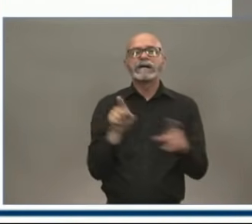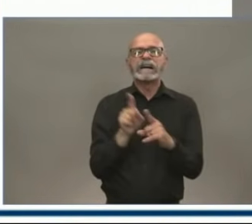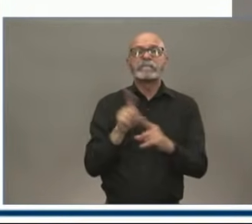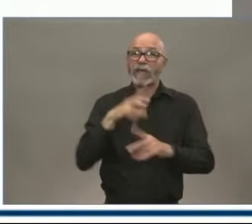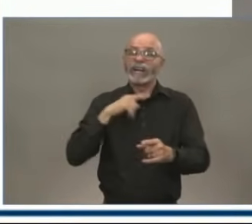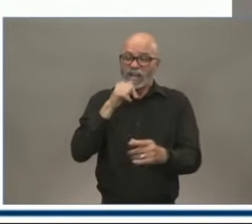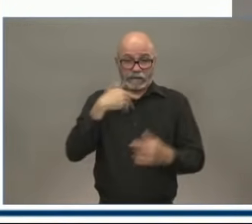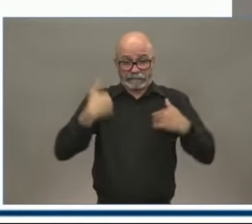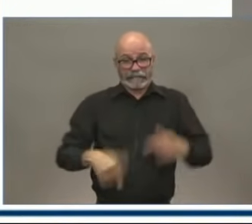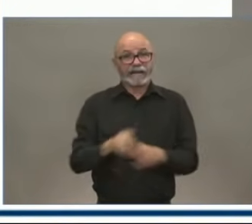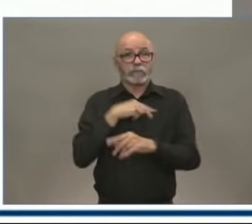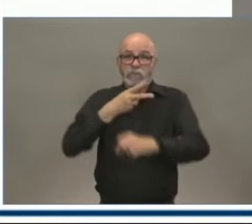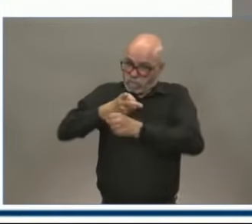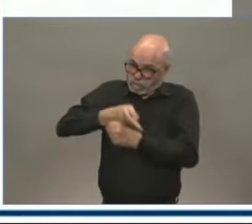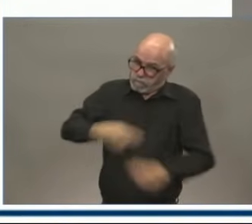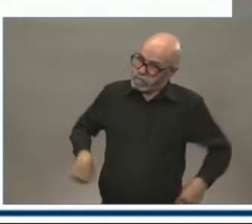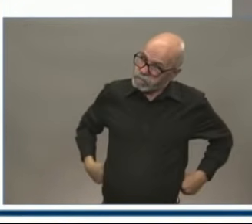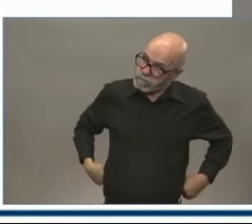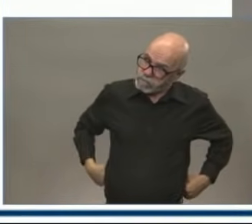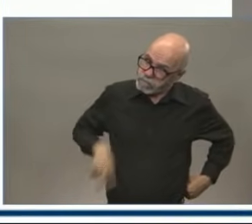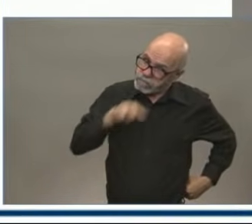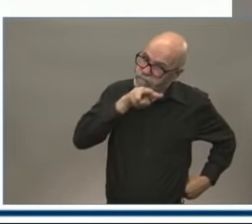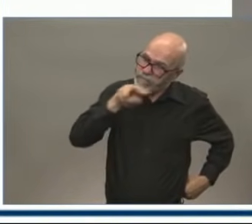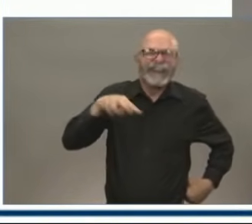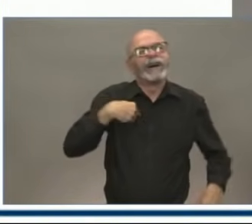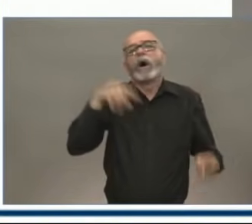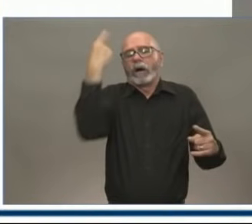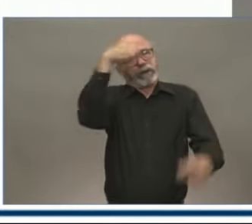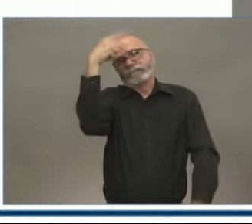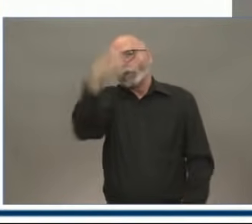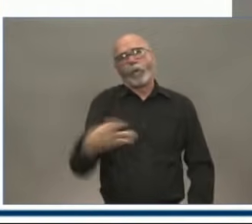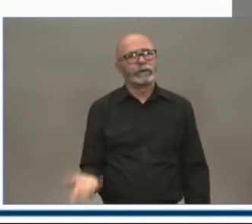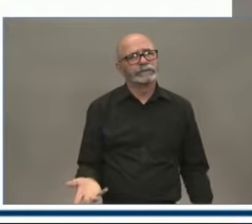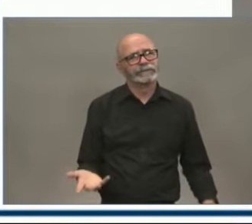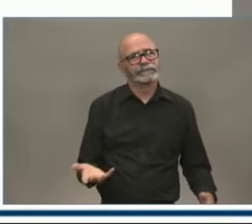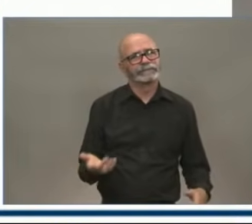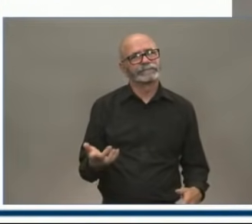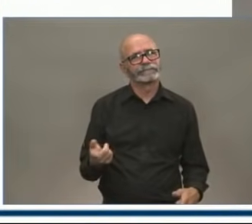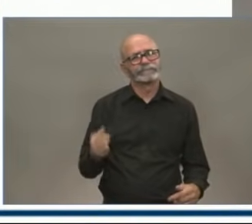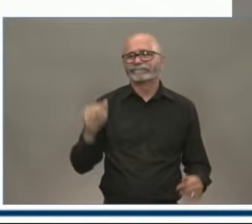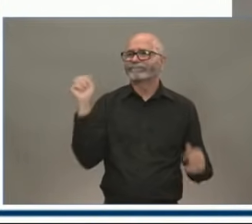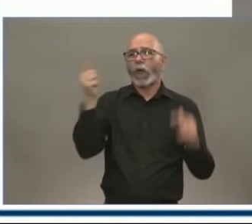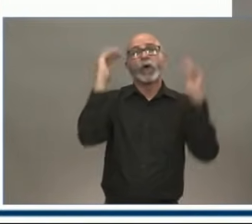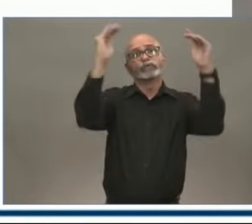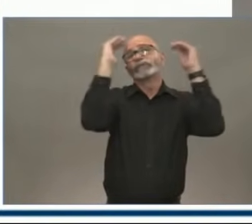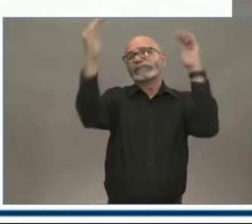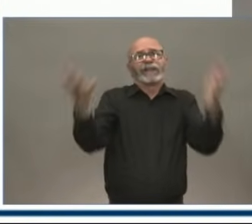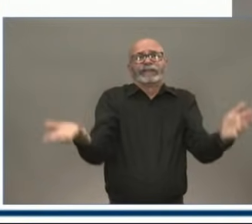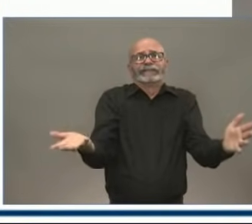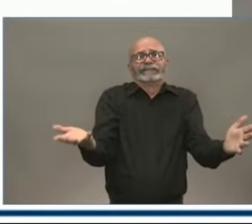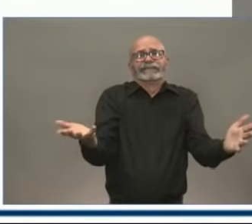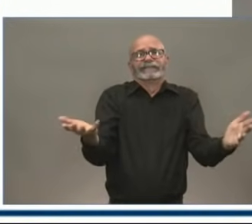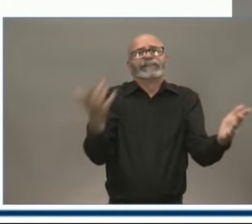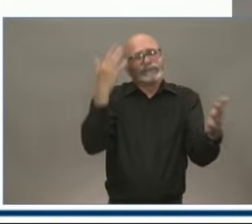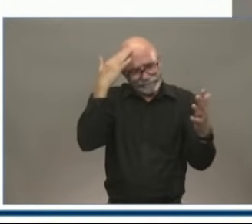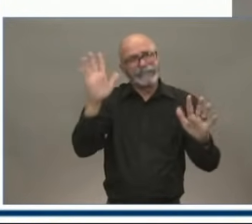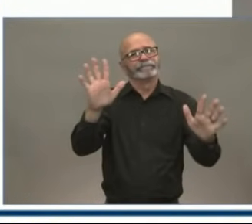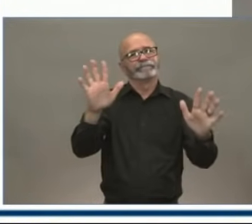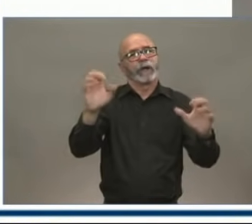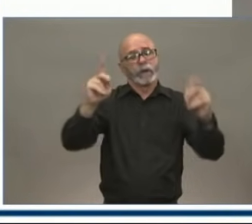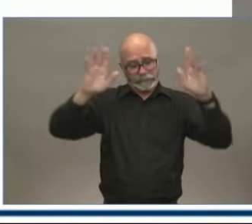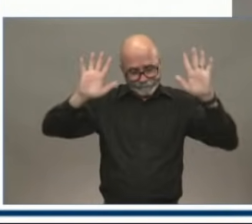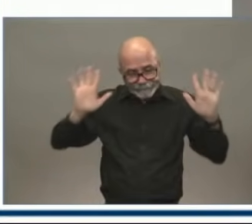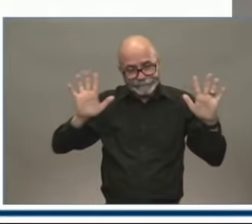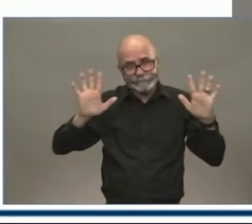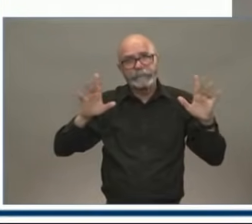for everybody who can wear a mask to wear a mask? I think the challenge is for Nova Scotians, every single one, to step up and do the right thing and not